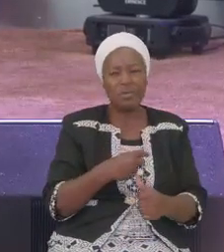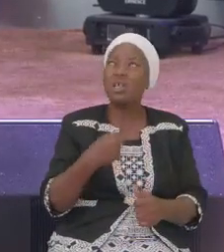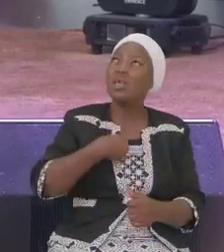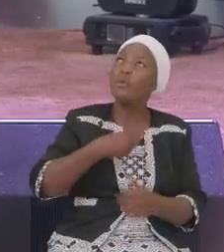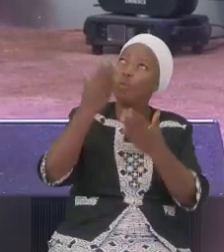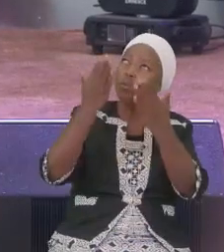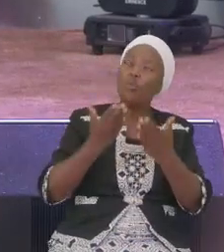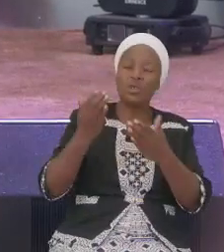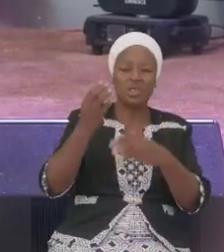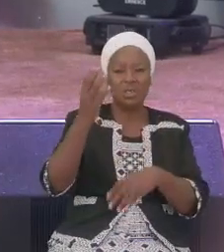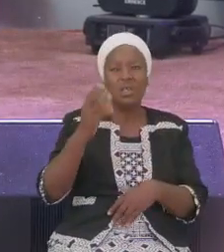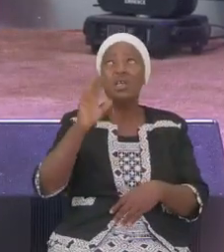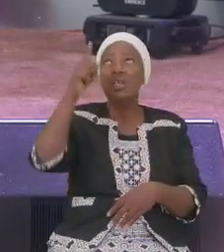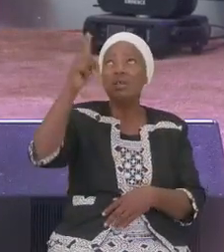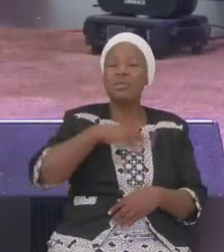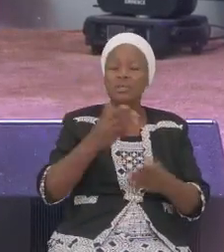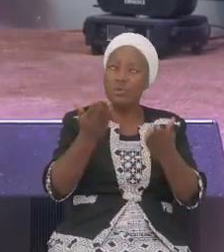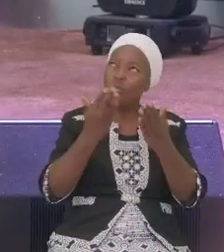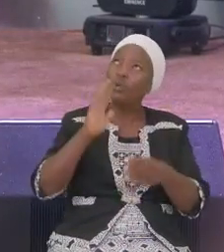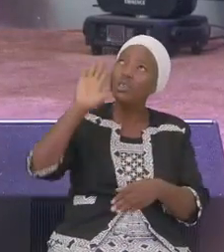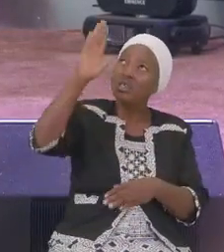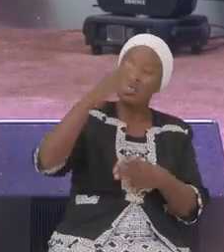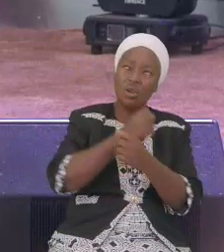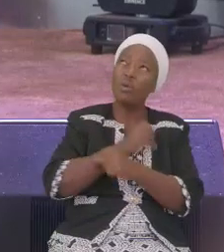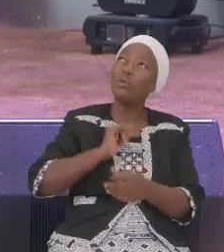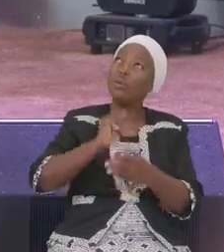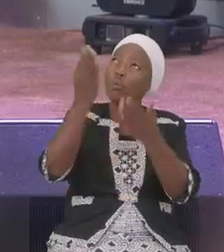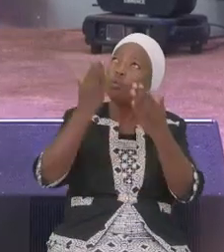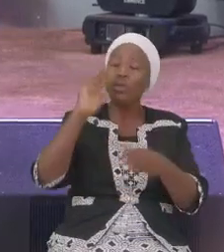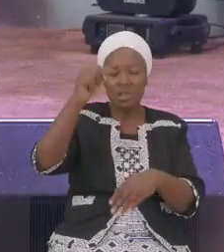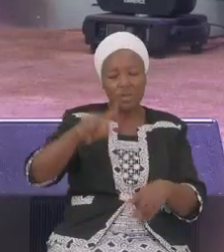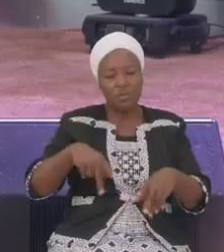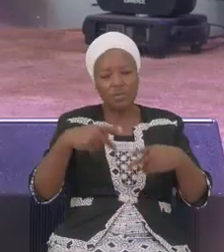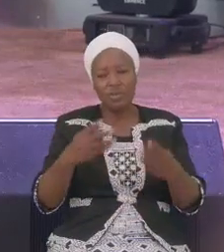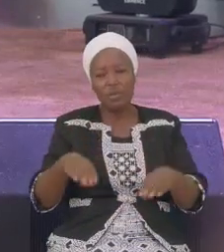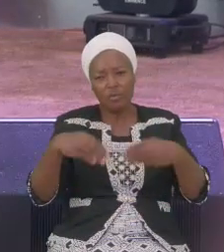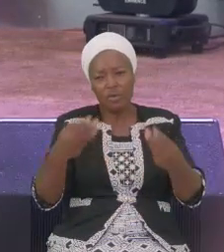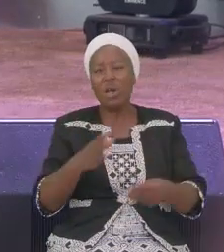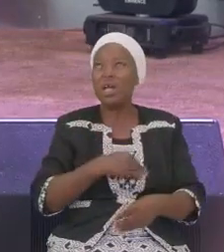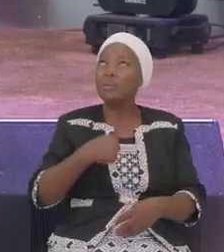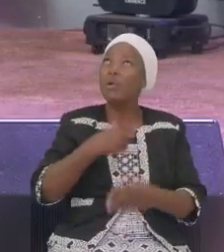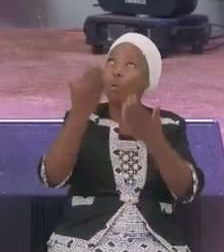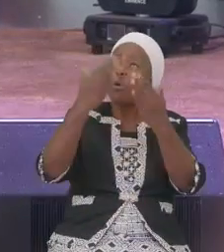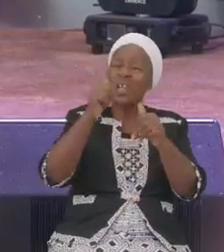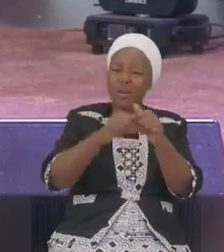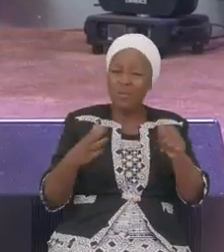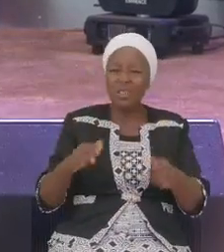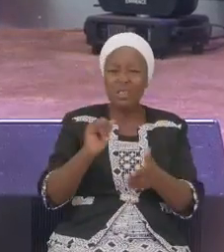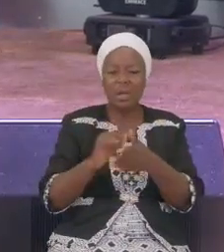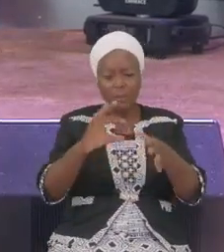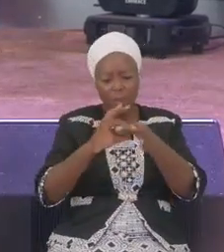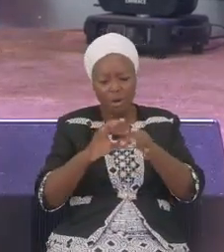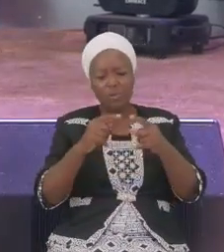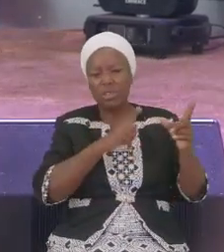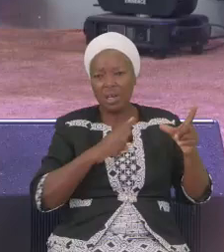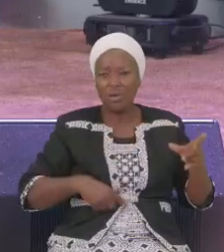him. I want his love. I want his provision. I want everything belonging to the Lord. I